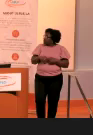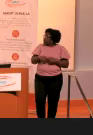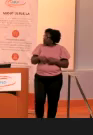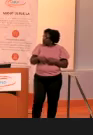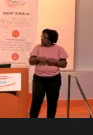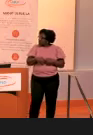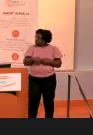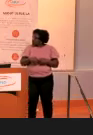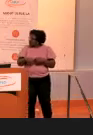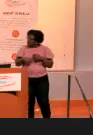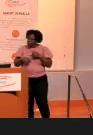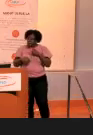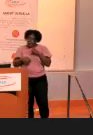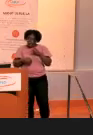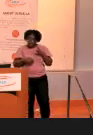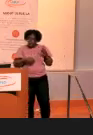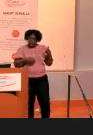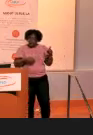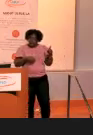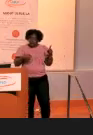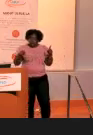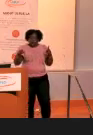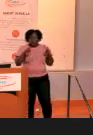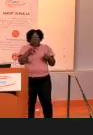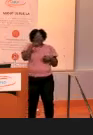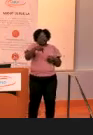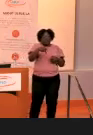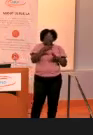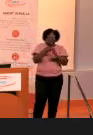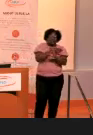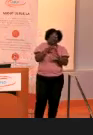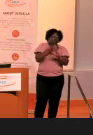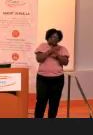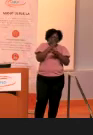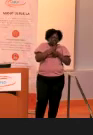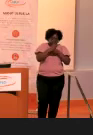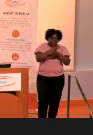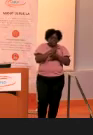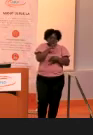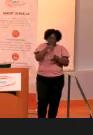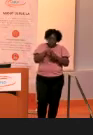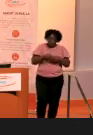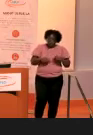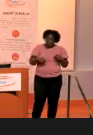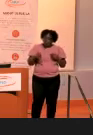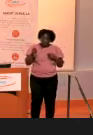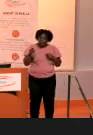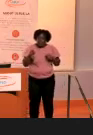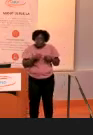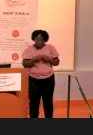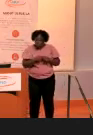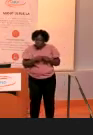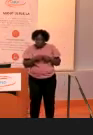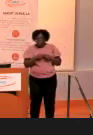Patient that is screened will undergo the pre-treatment as discussed earlier. And this is in consultation with